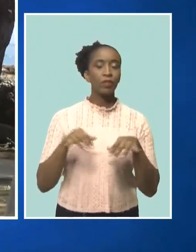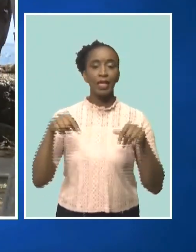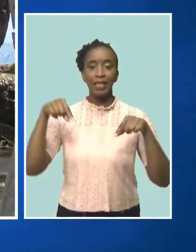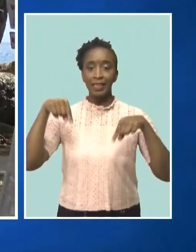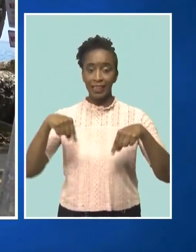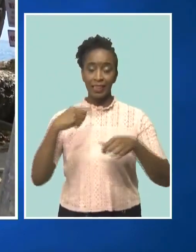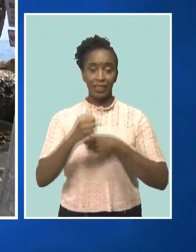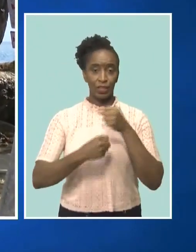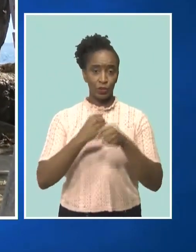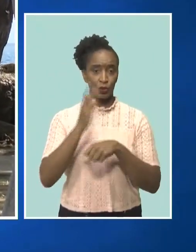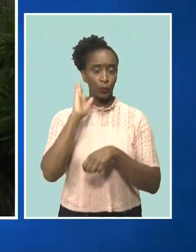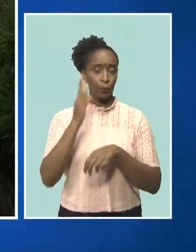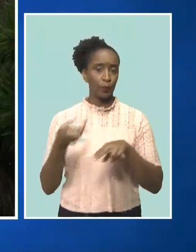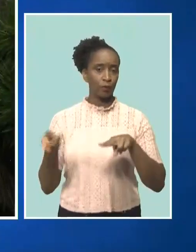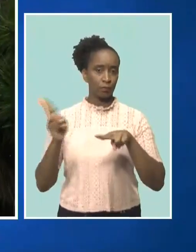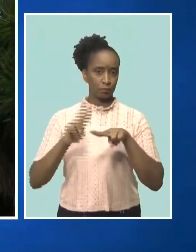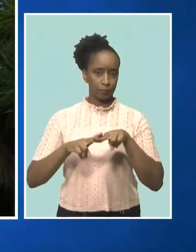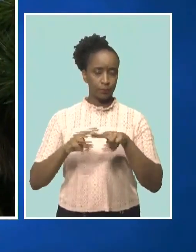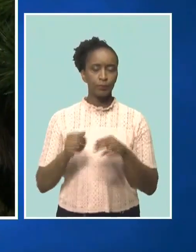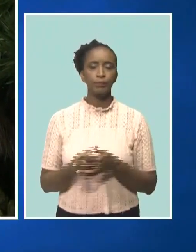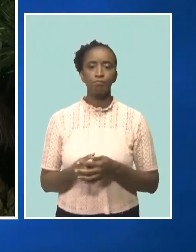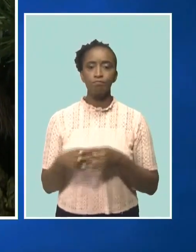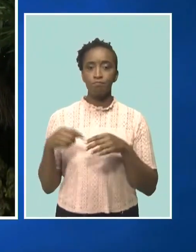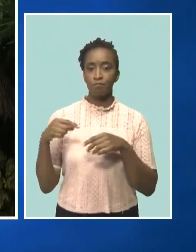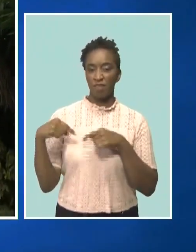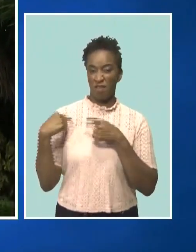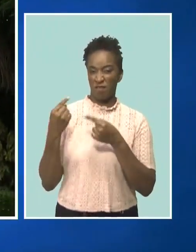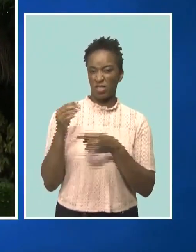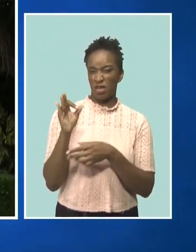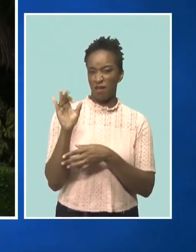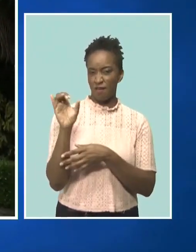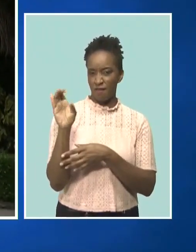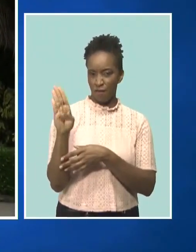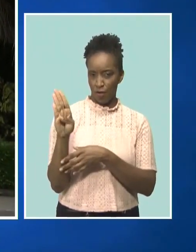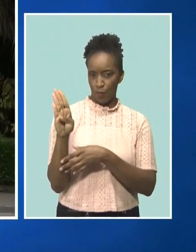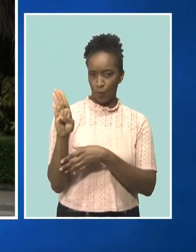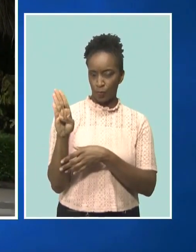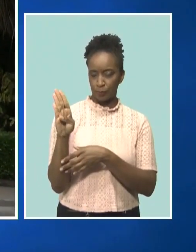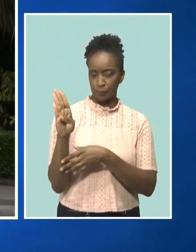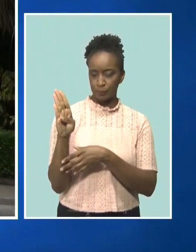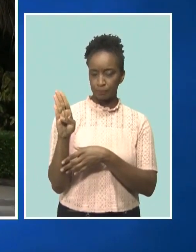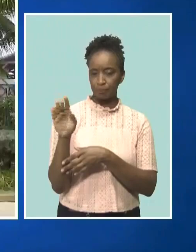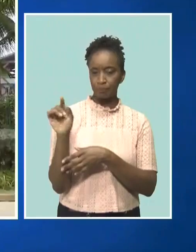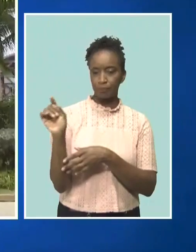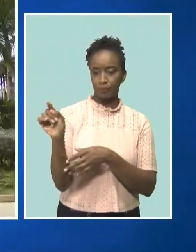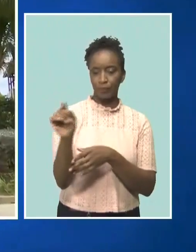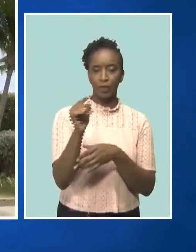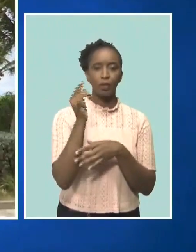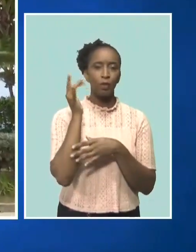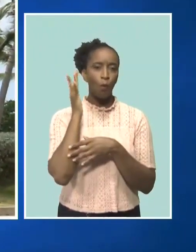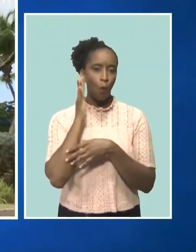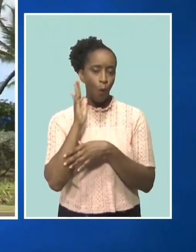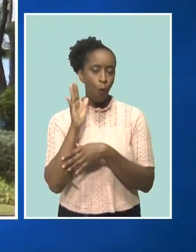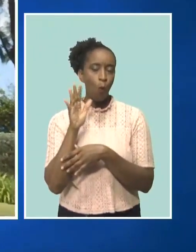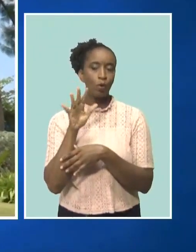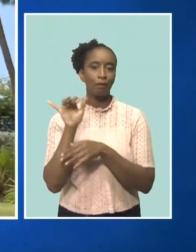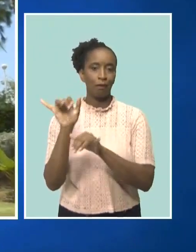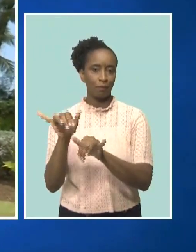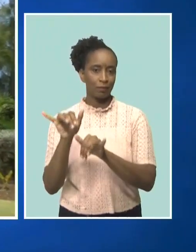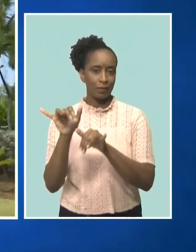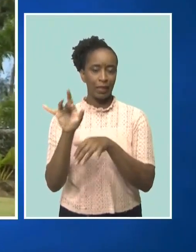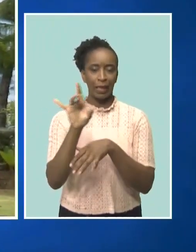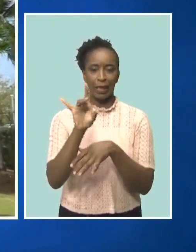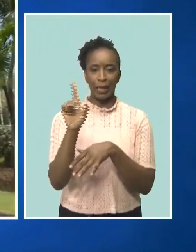of February 15th, in-house data shows average occupancy rates at accommodation members as high as 81%,